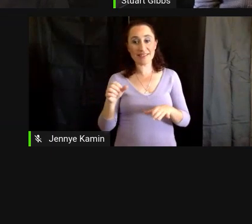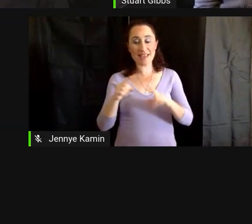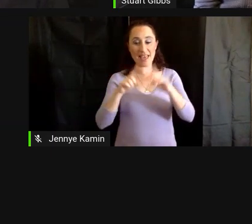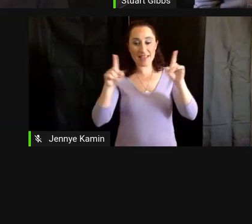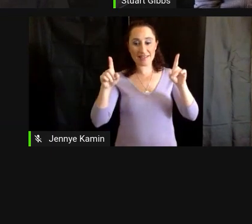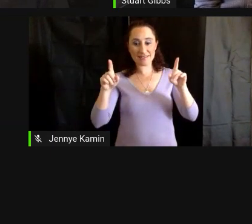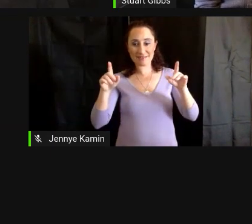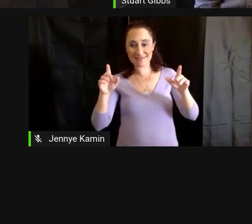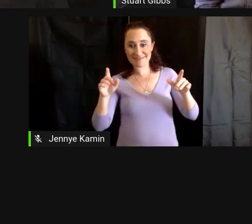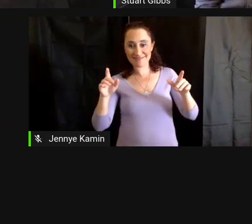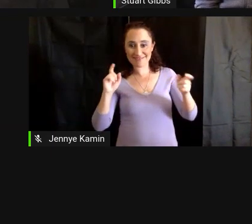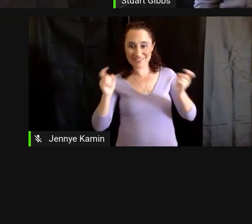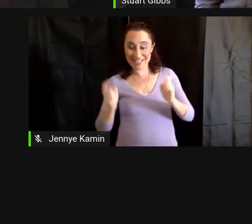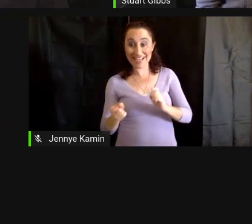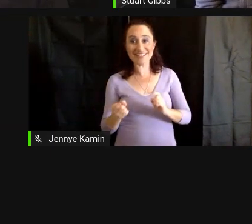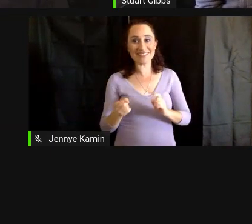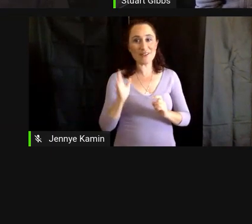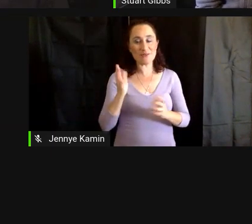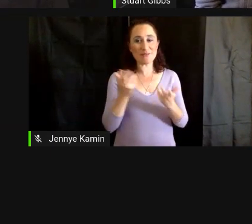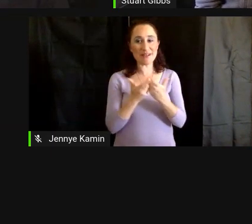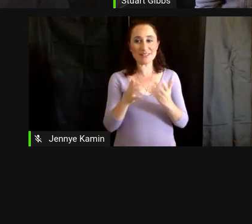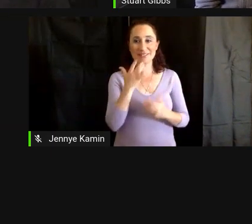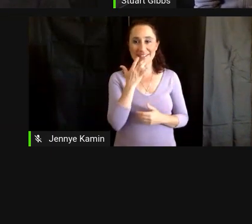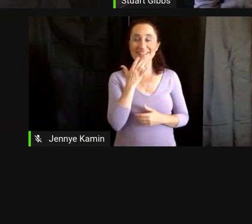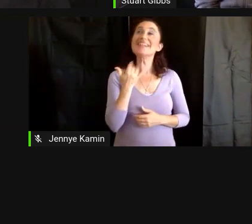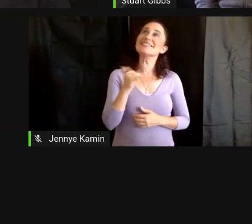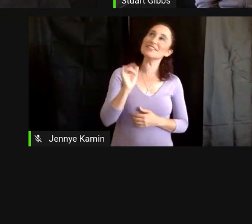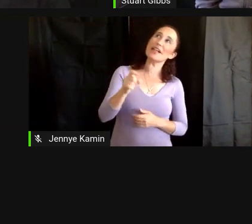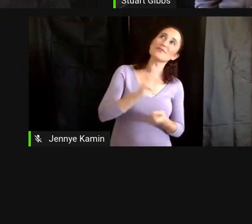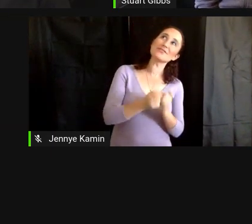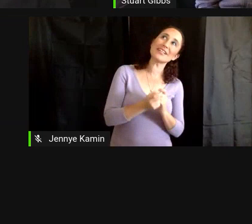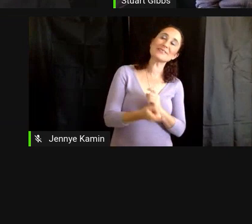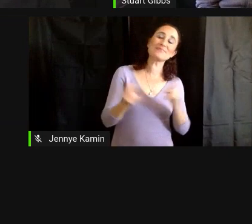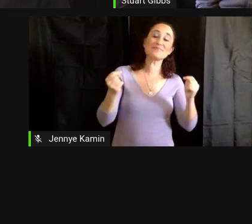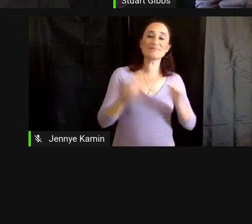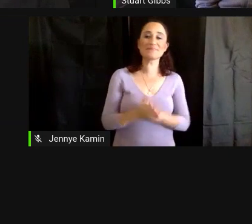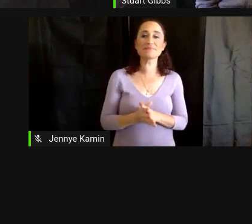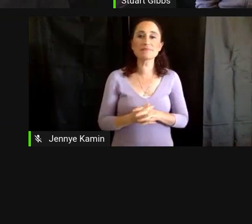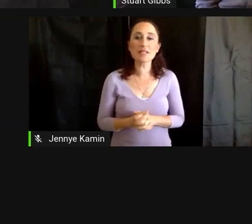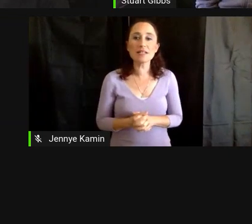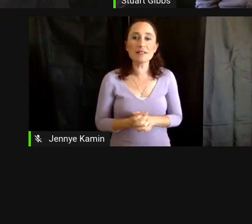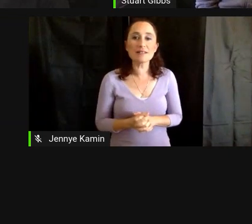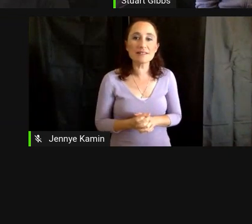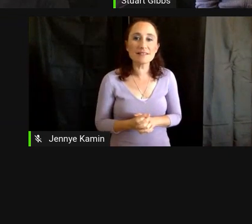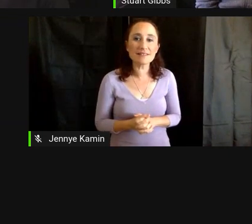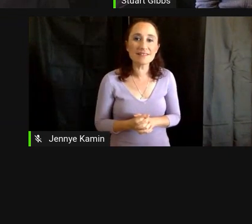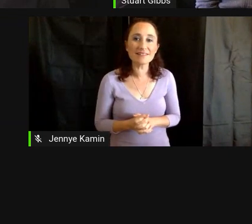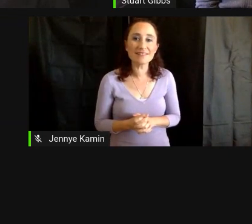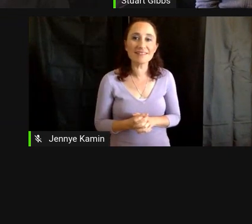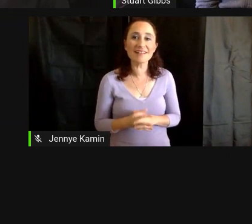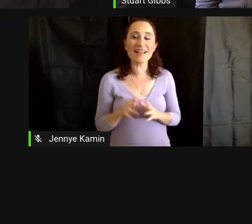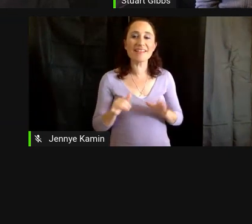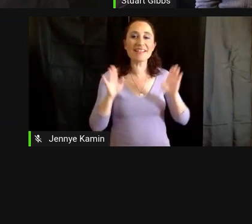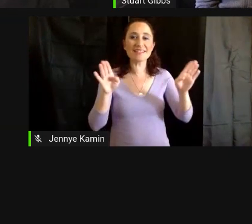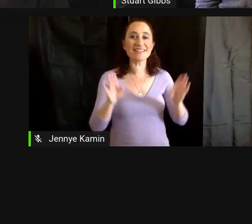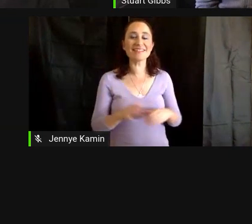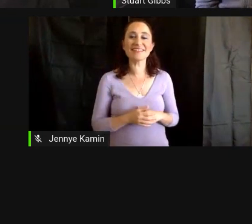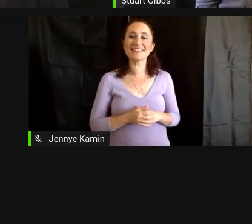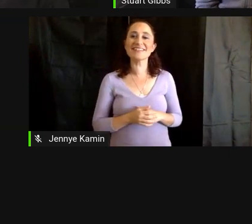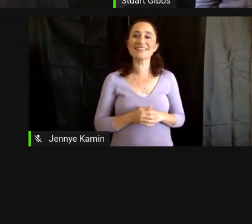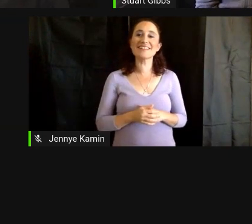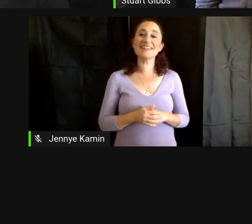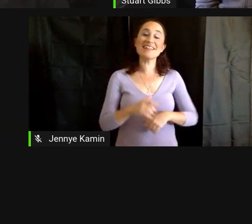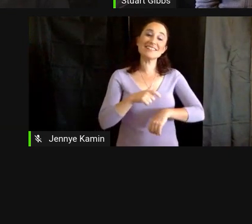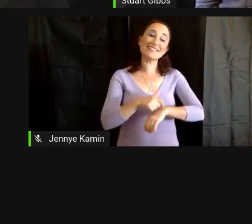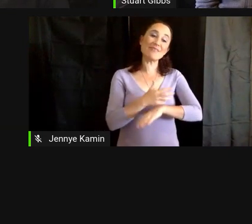sure it's the way that you want. But I still have to make things, right? So, yeah. Well, that's so great. That's all